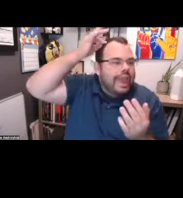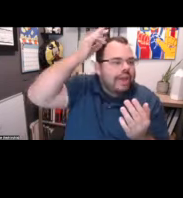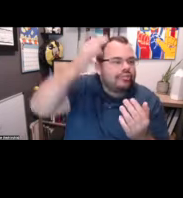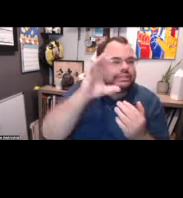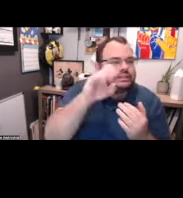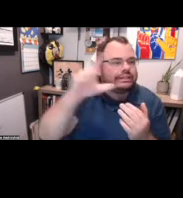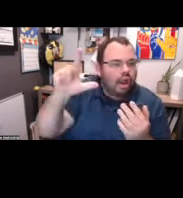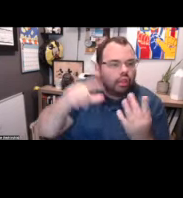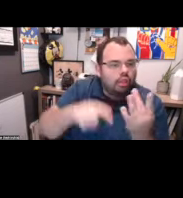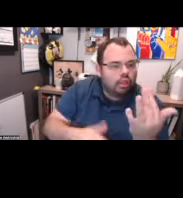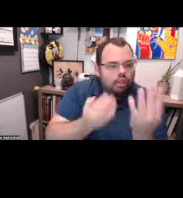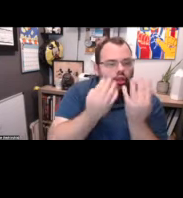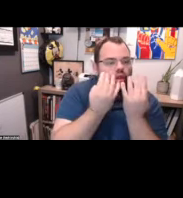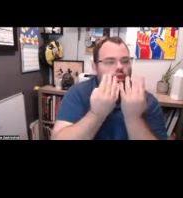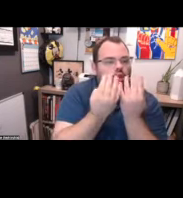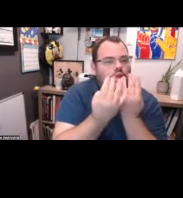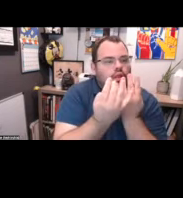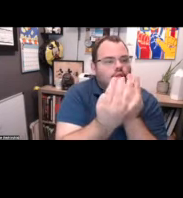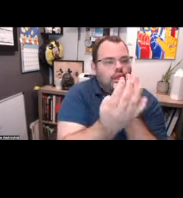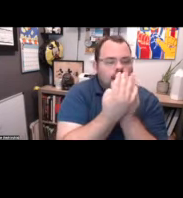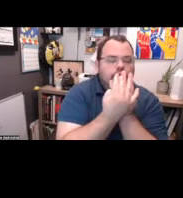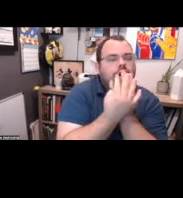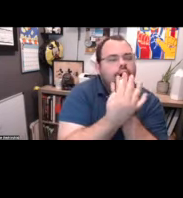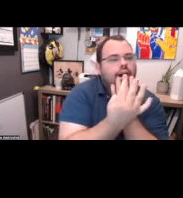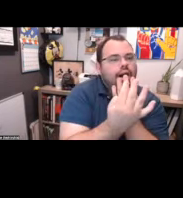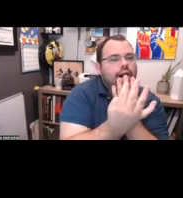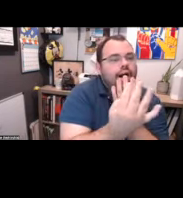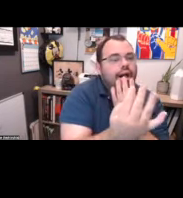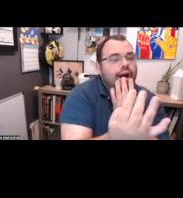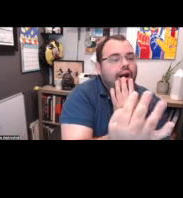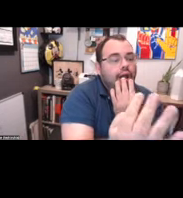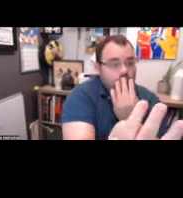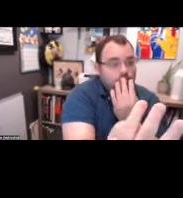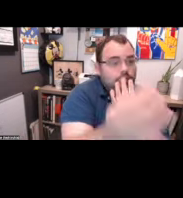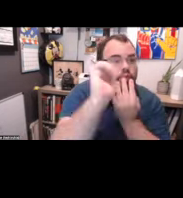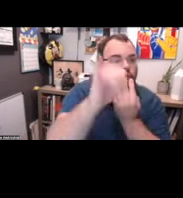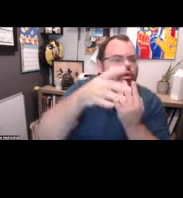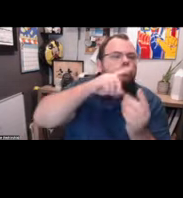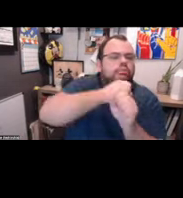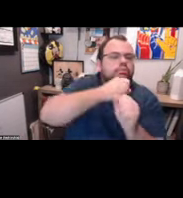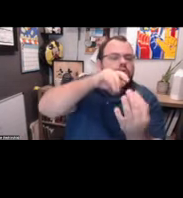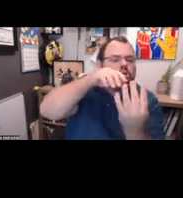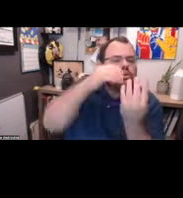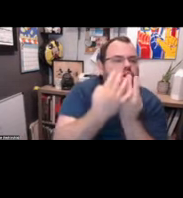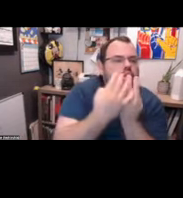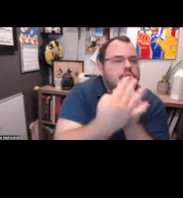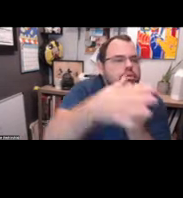frequencies. So they have hair cells, hair follicles all along it,